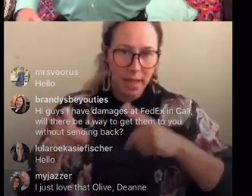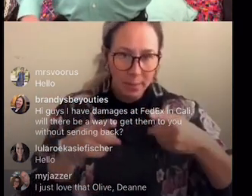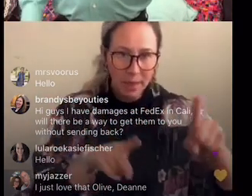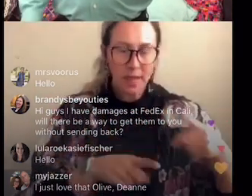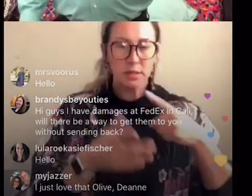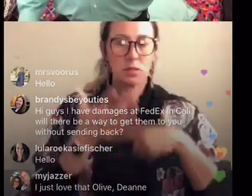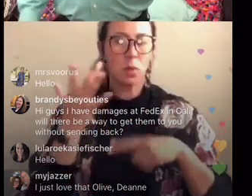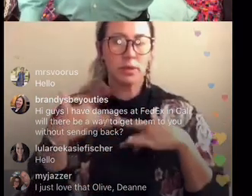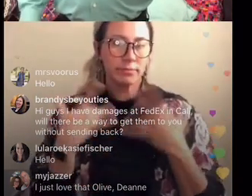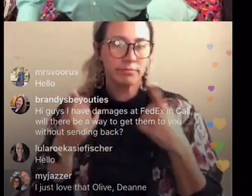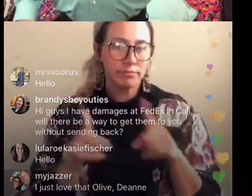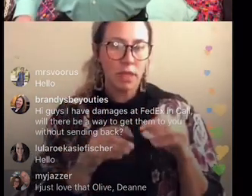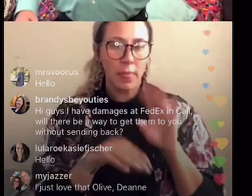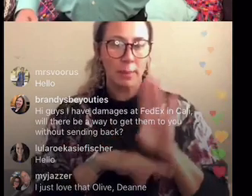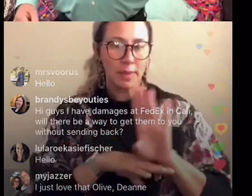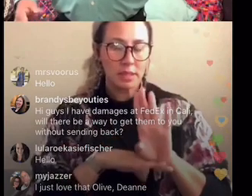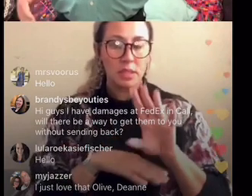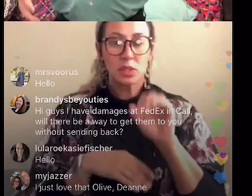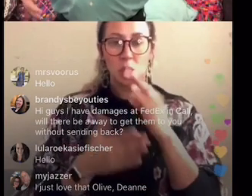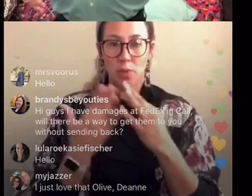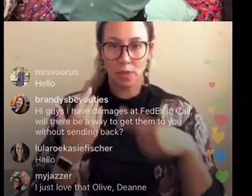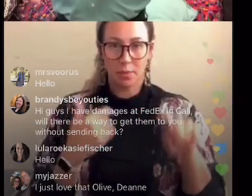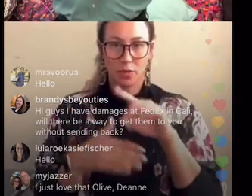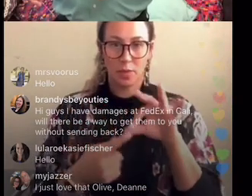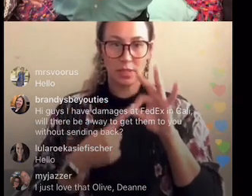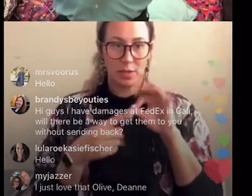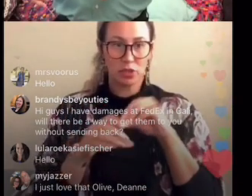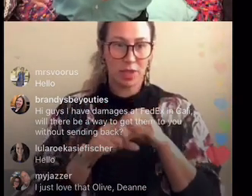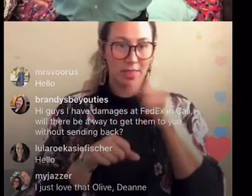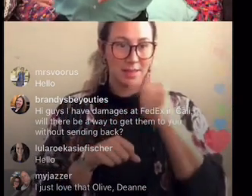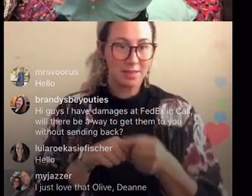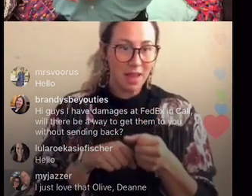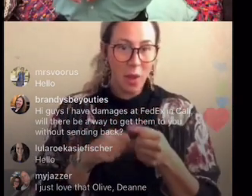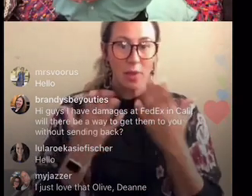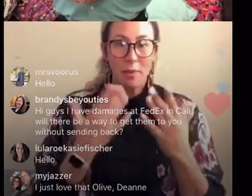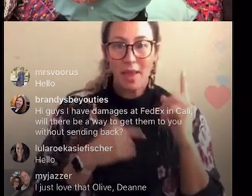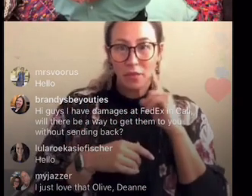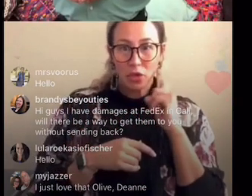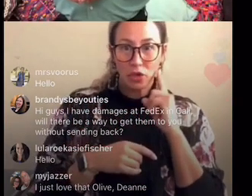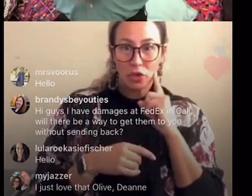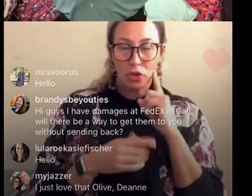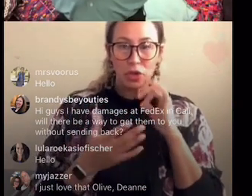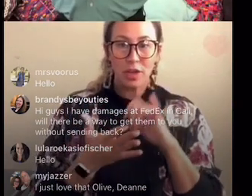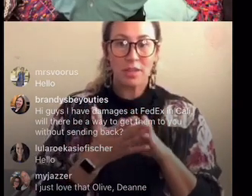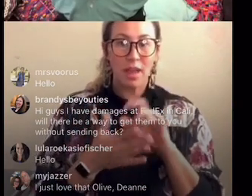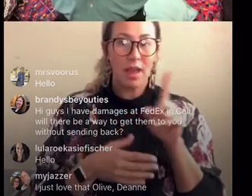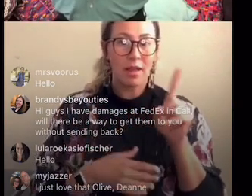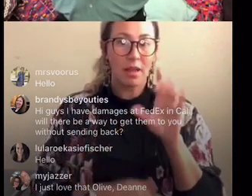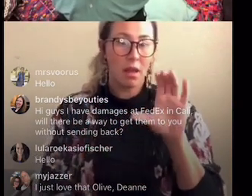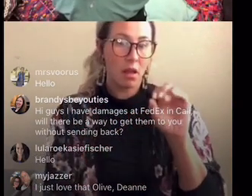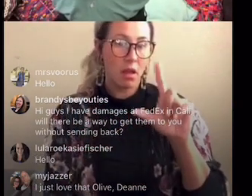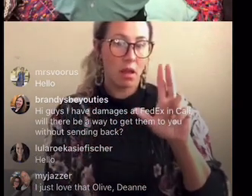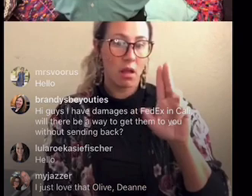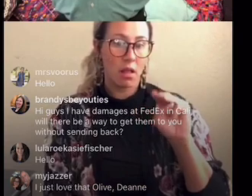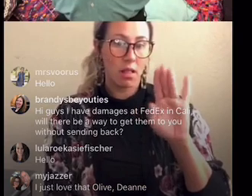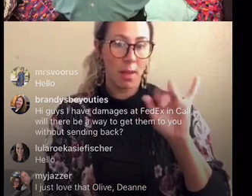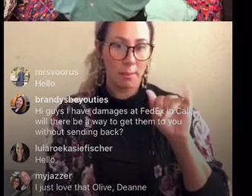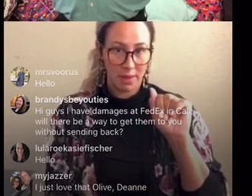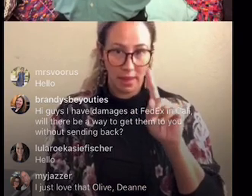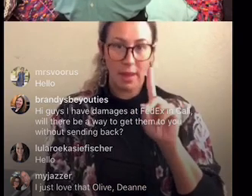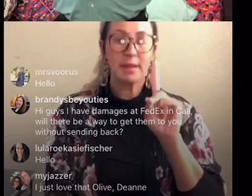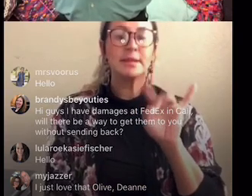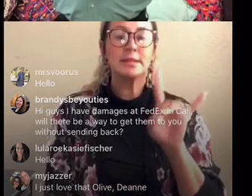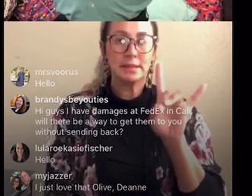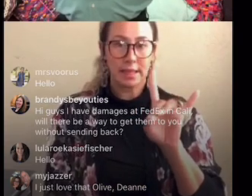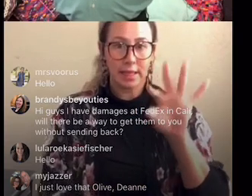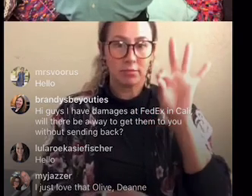in the business. And so some of you, especially that are in the South, may have heard that Columbia did